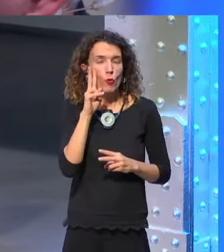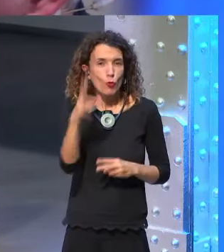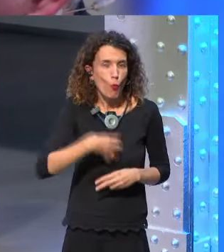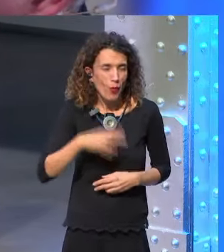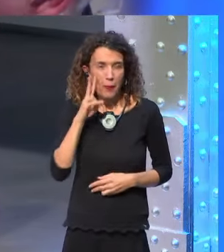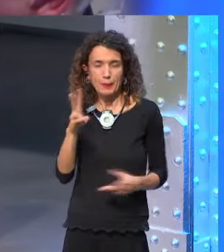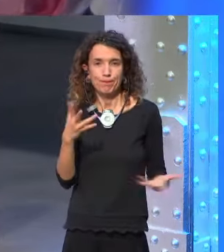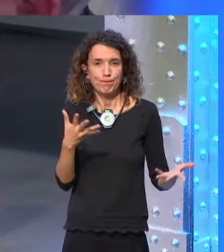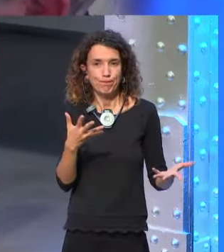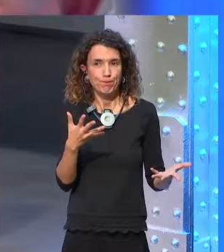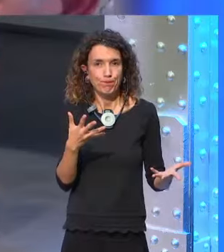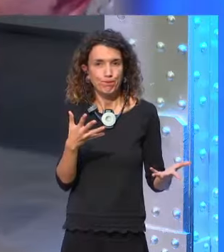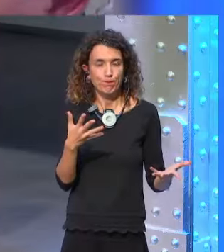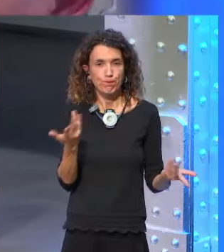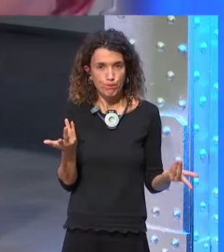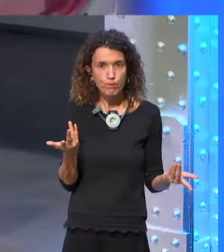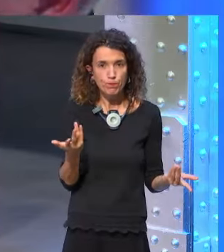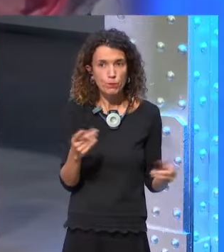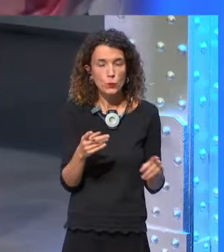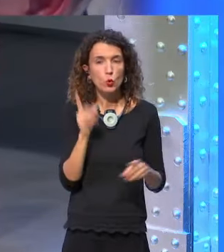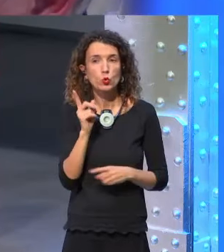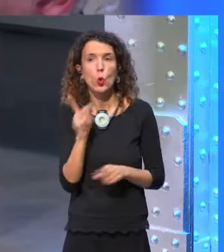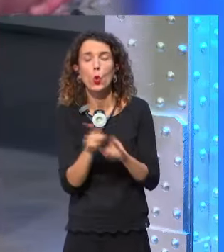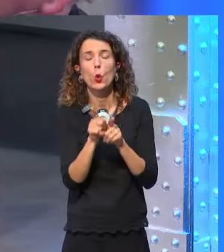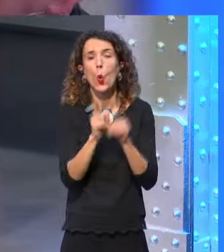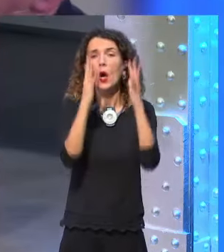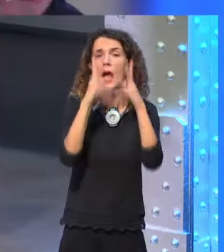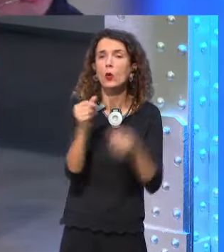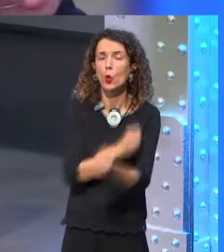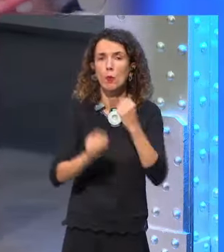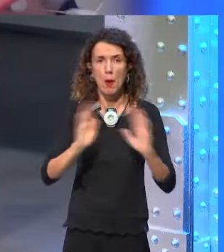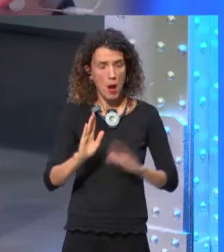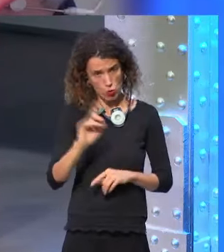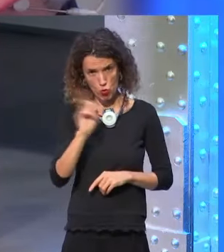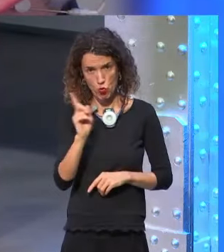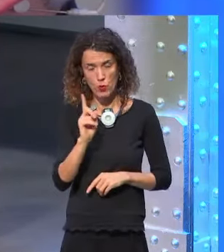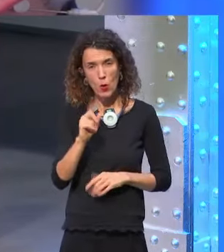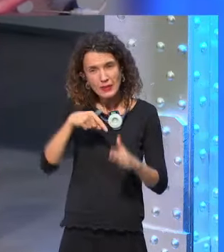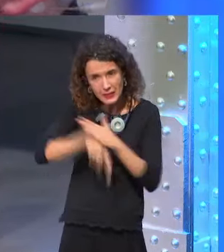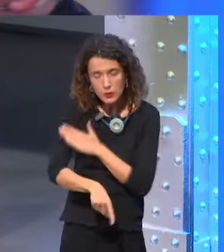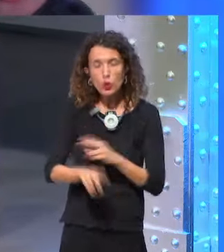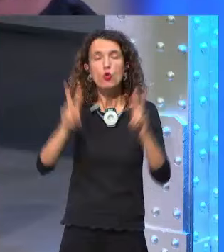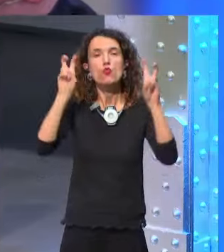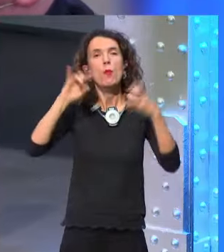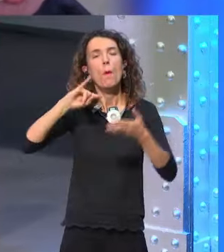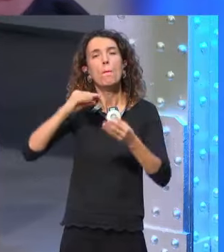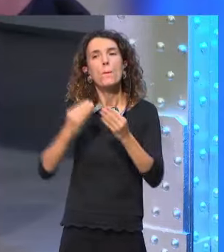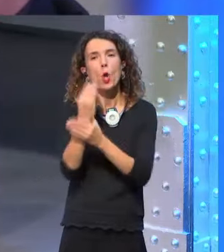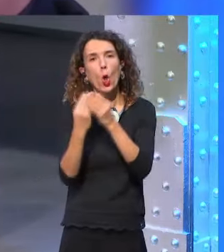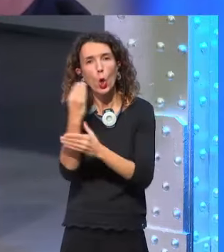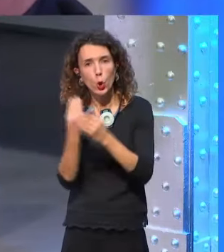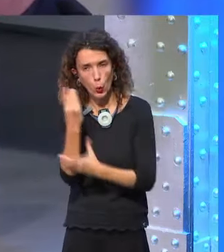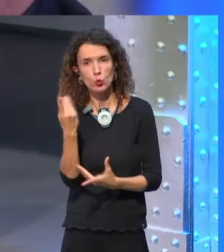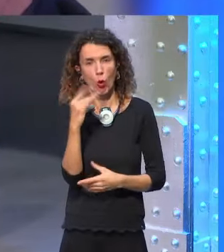is, it's not just an economic calculation, it's a new product which comes. So it's you